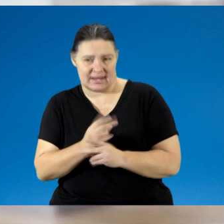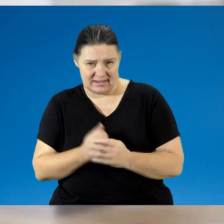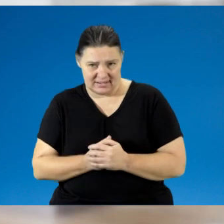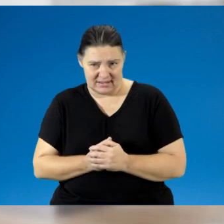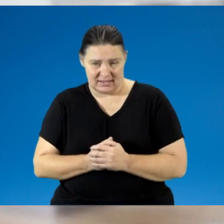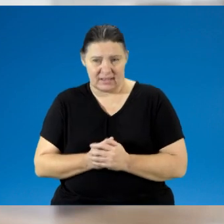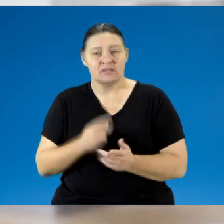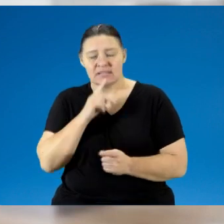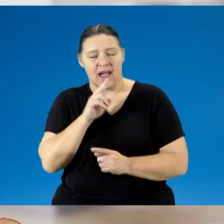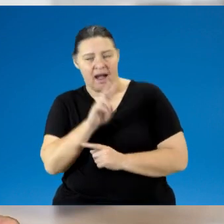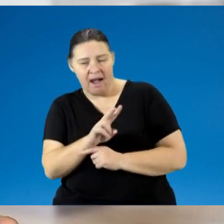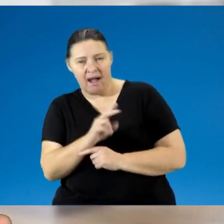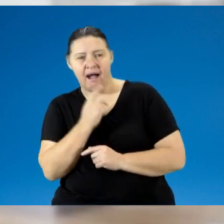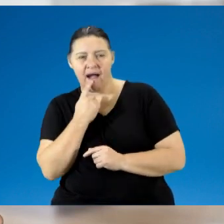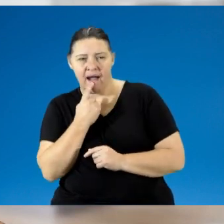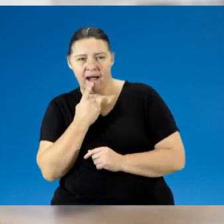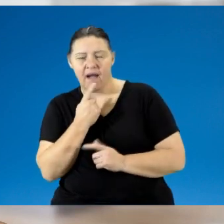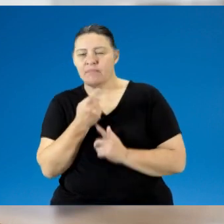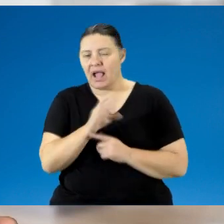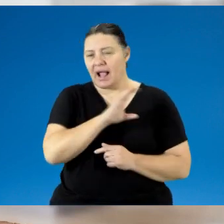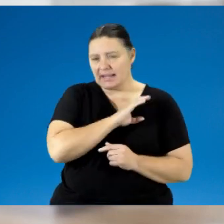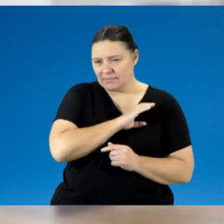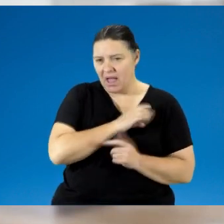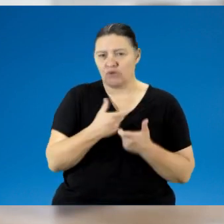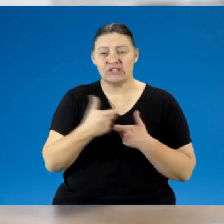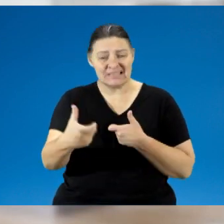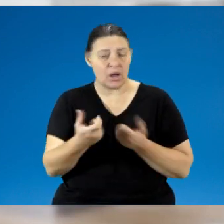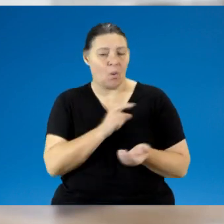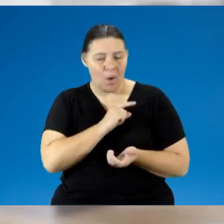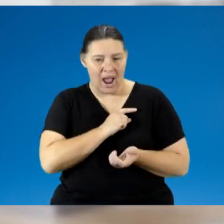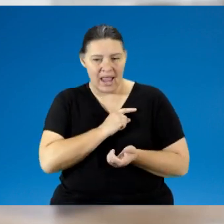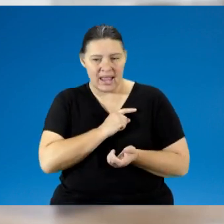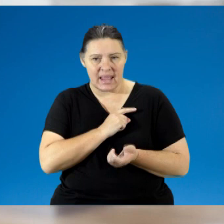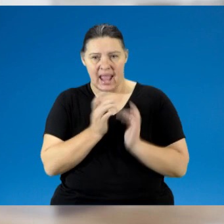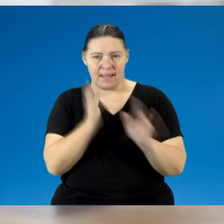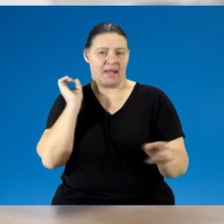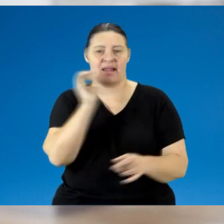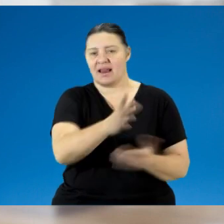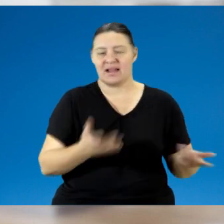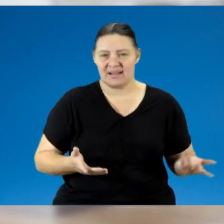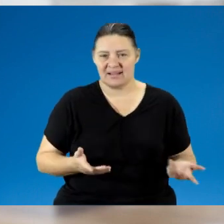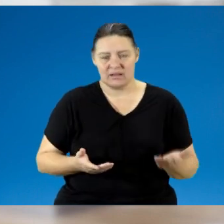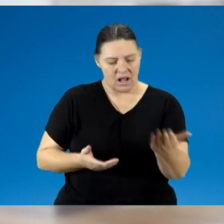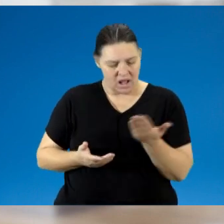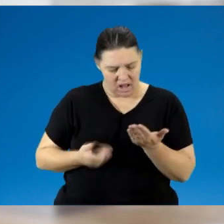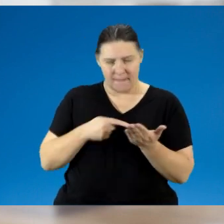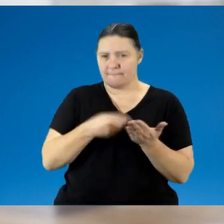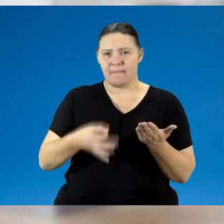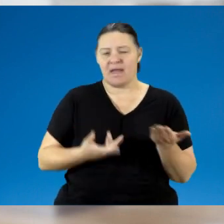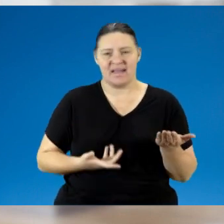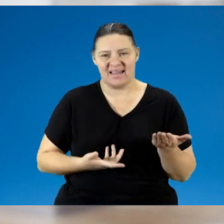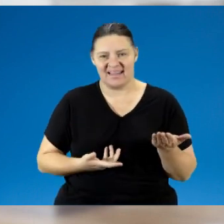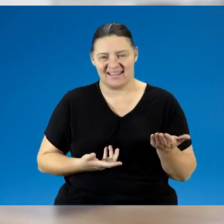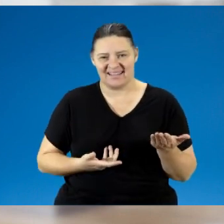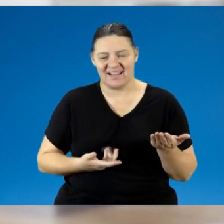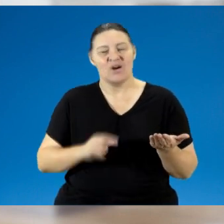now moved away to making sure that they give their customers receipts after they have bought the products that they have bought in their